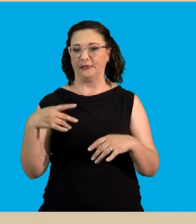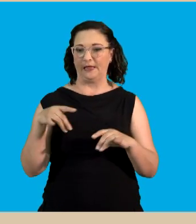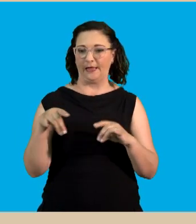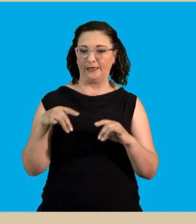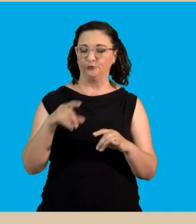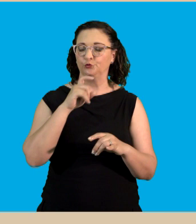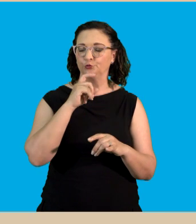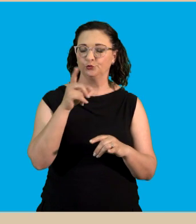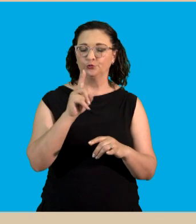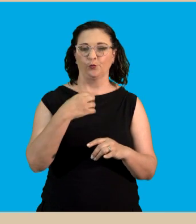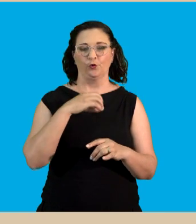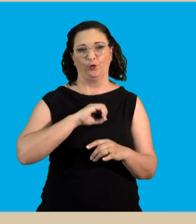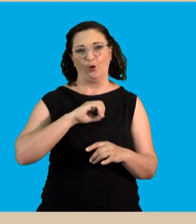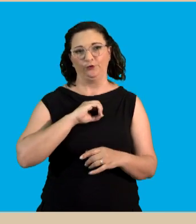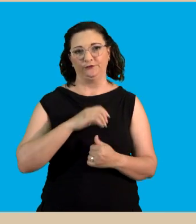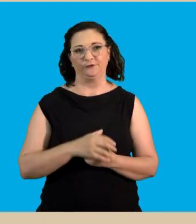animals.